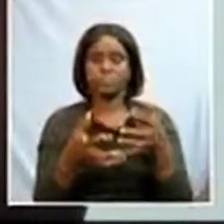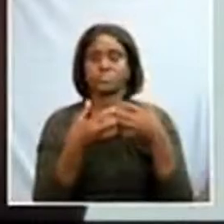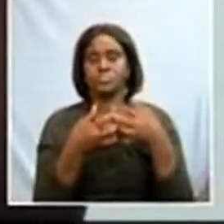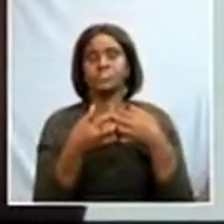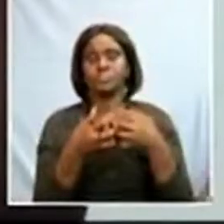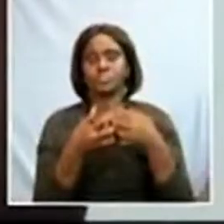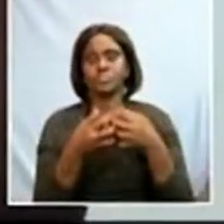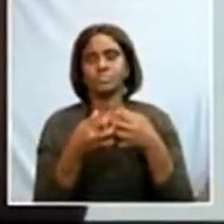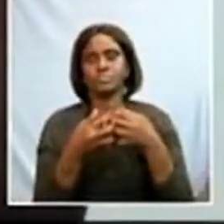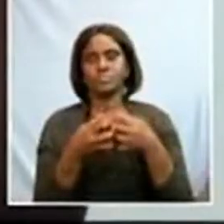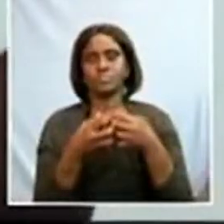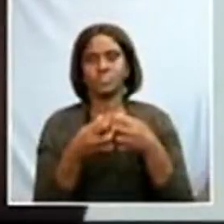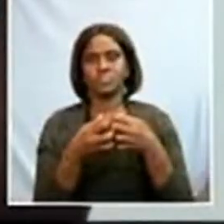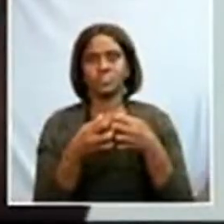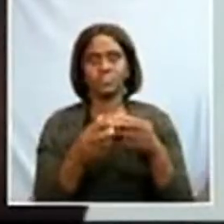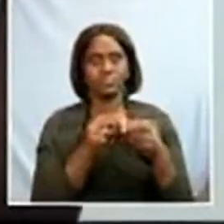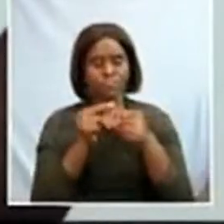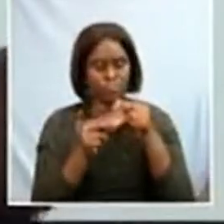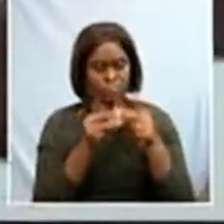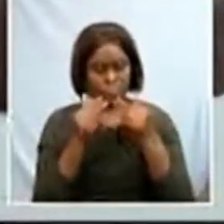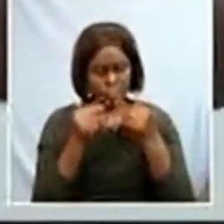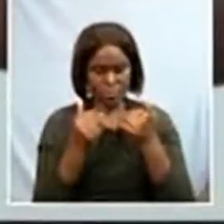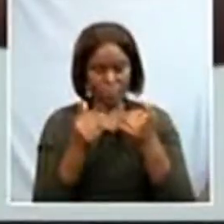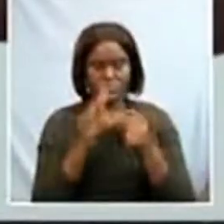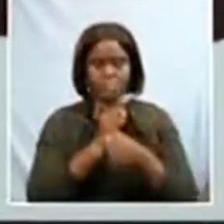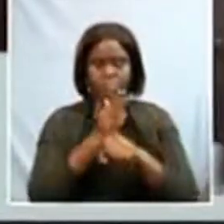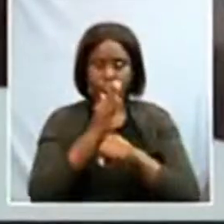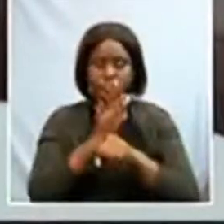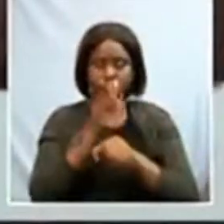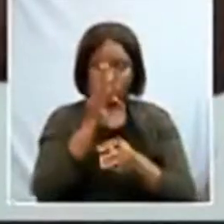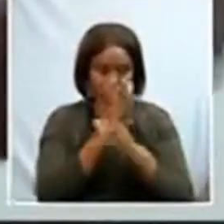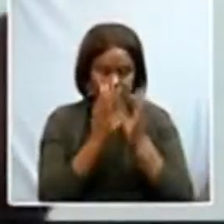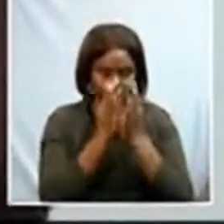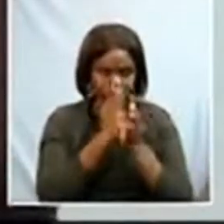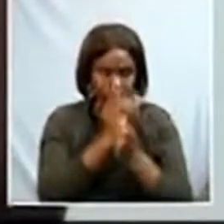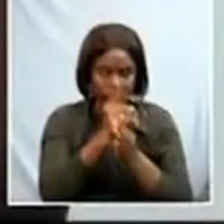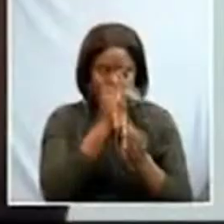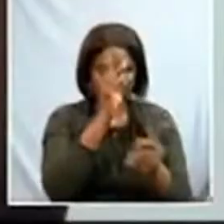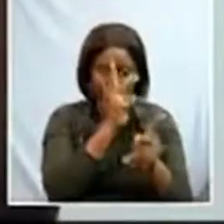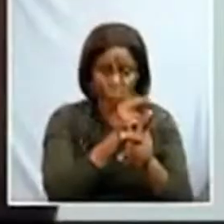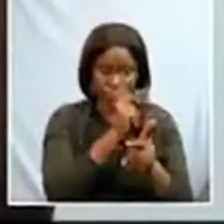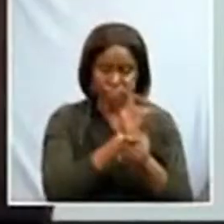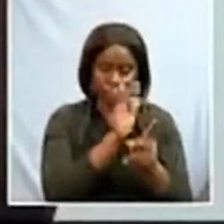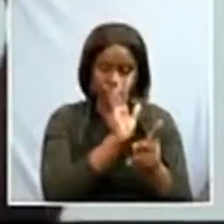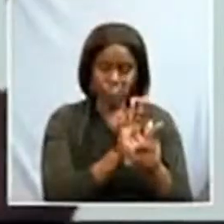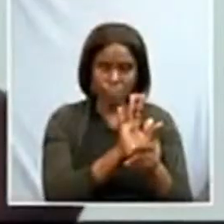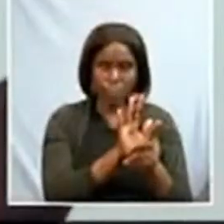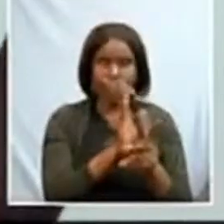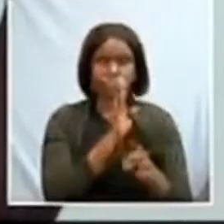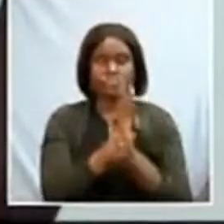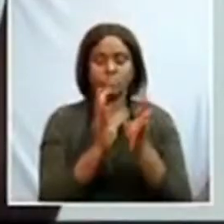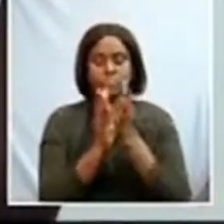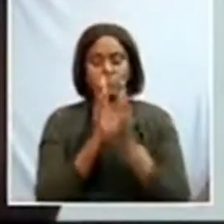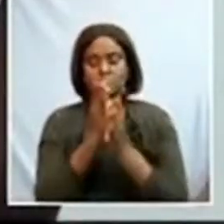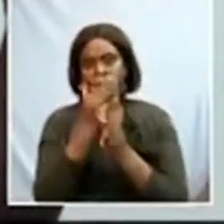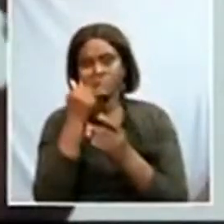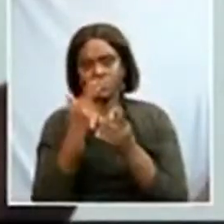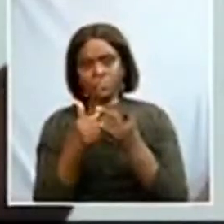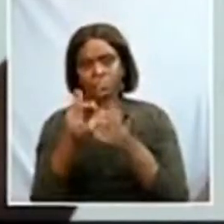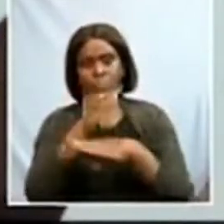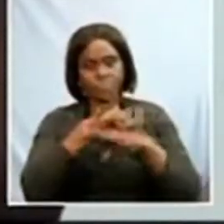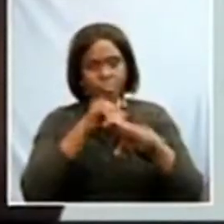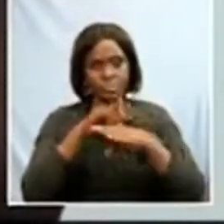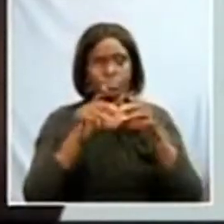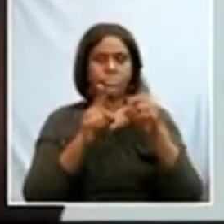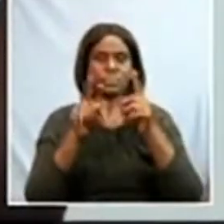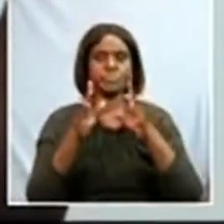engineering. Meaning that once the building is set, the contractor is supposed to call the